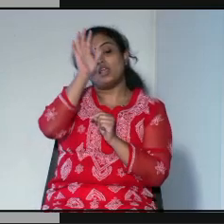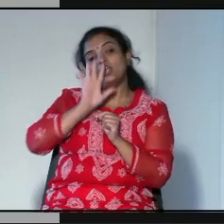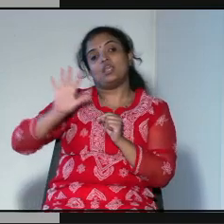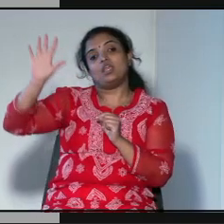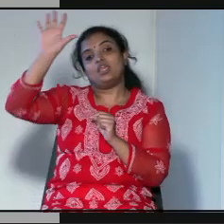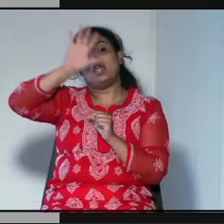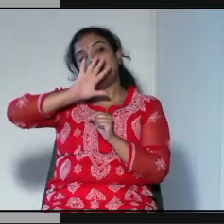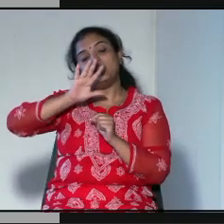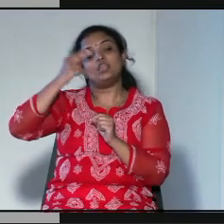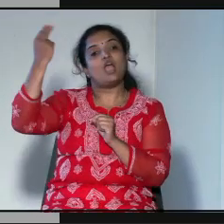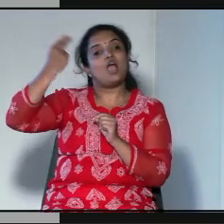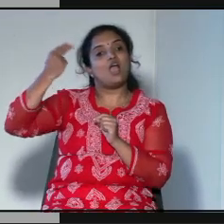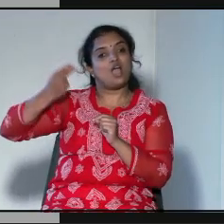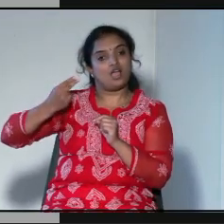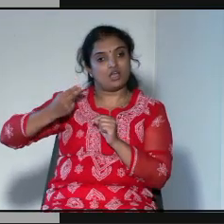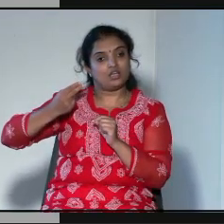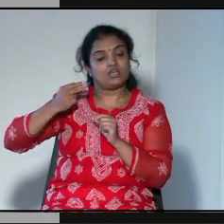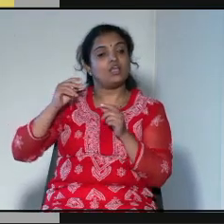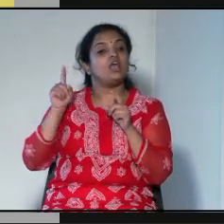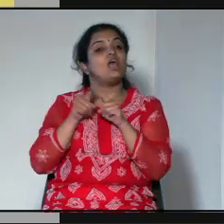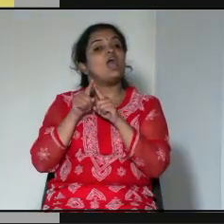of Eastern India.